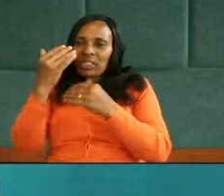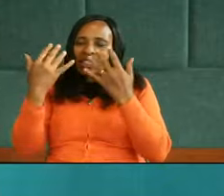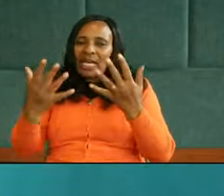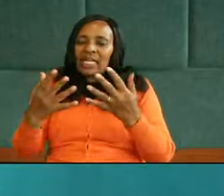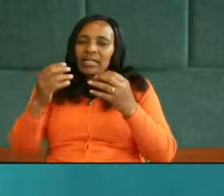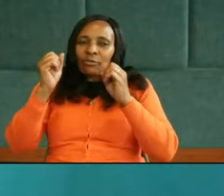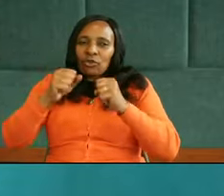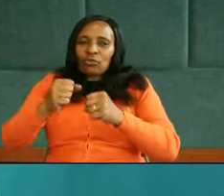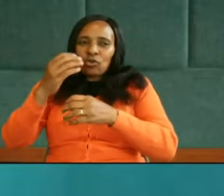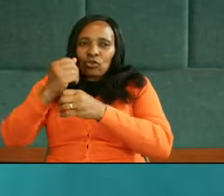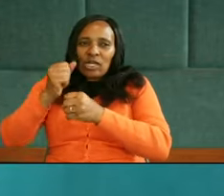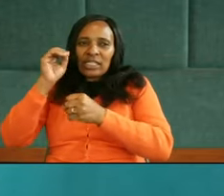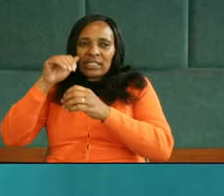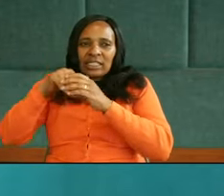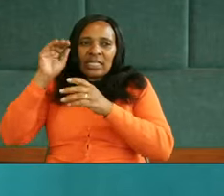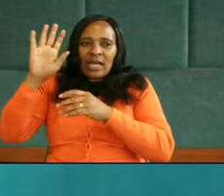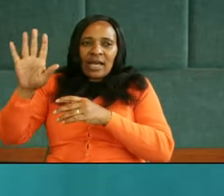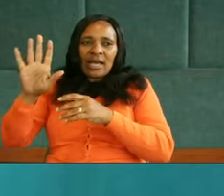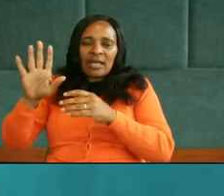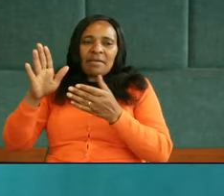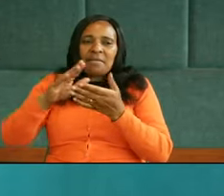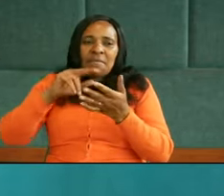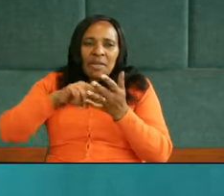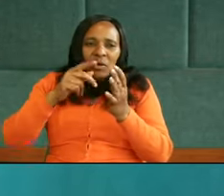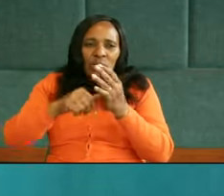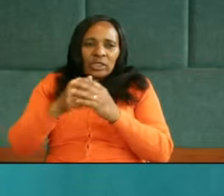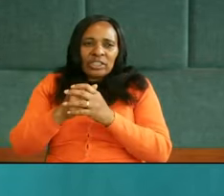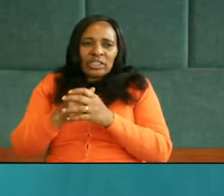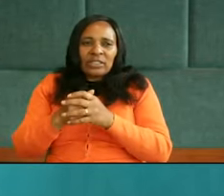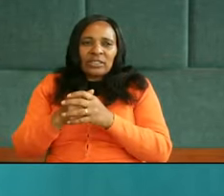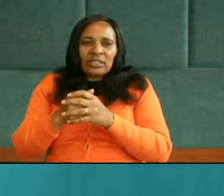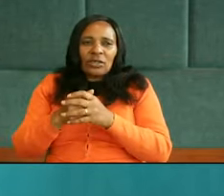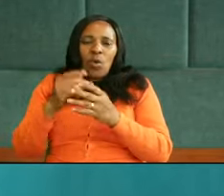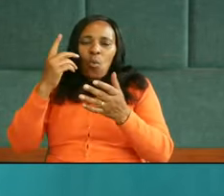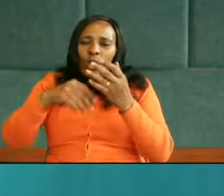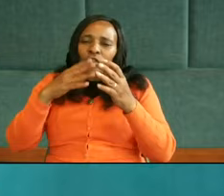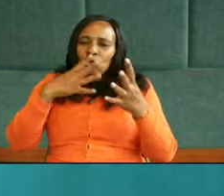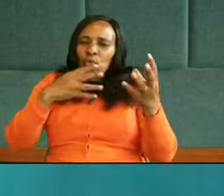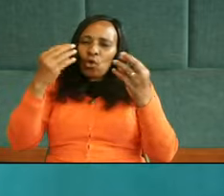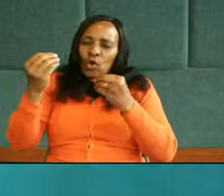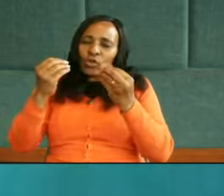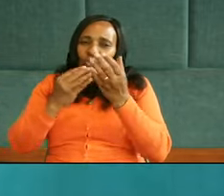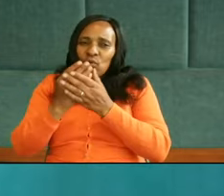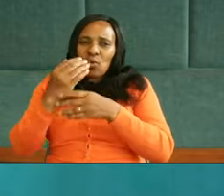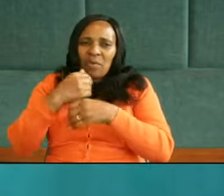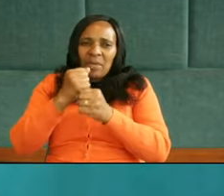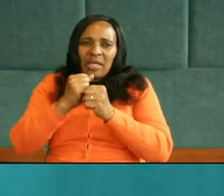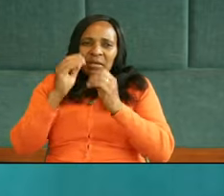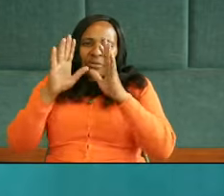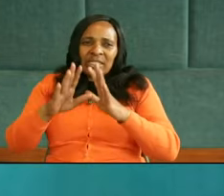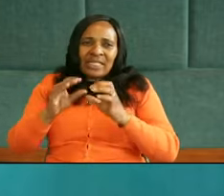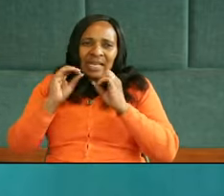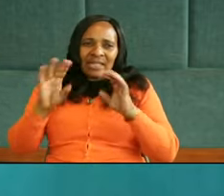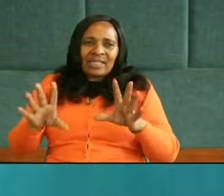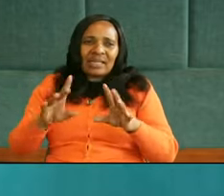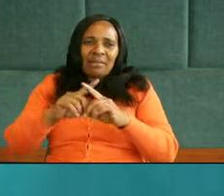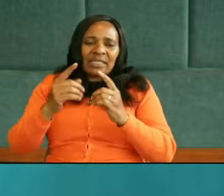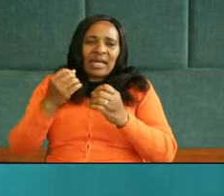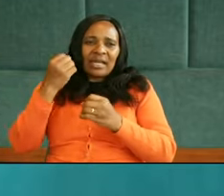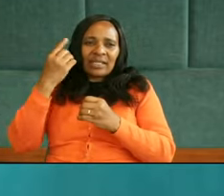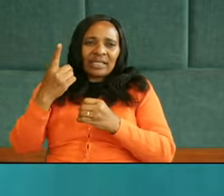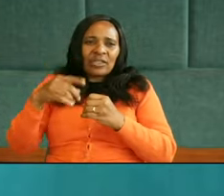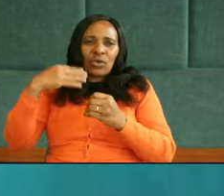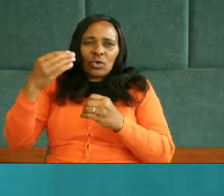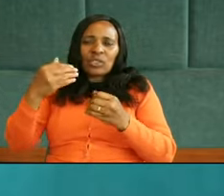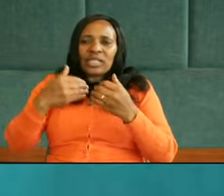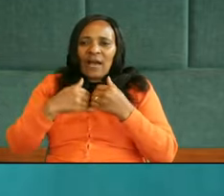heart. And basically what this means is that even if what you're going through does not make sense, understand that he always has the best